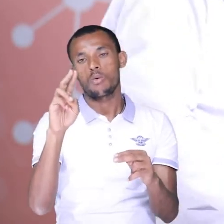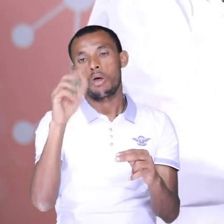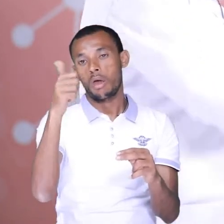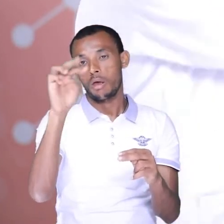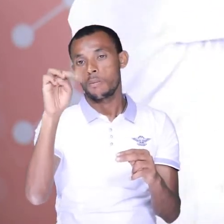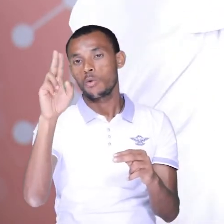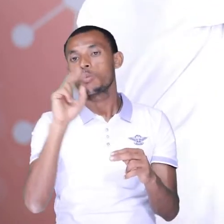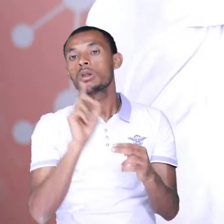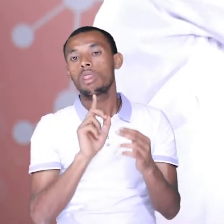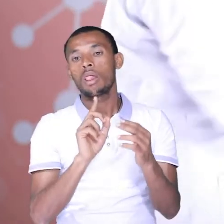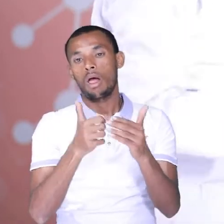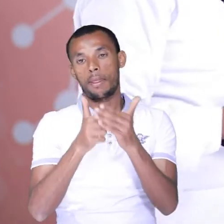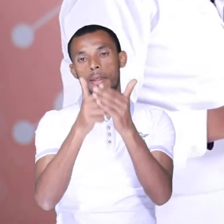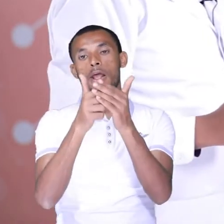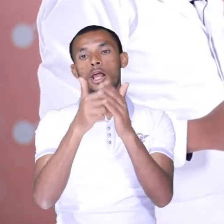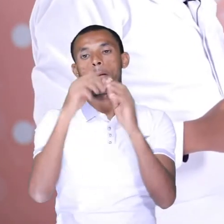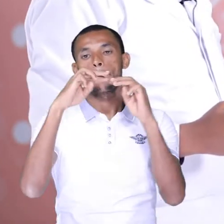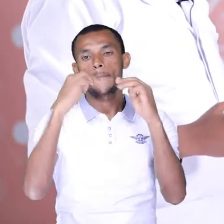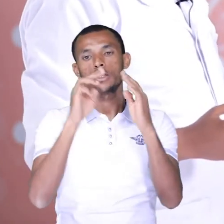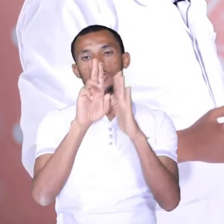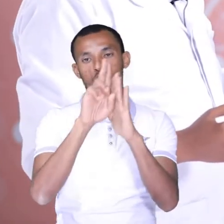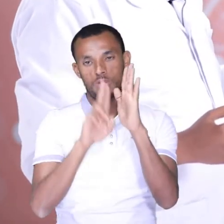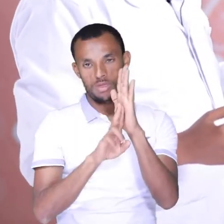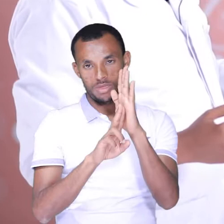mass unit, as I have explained before.